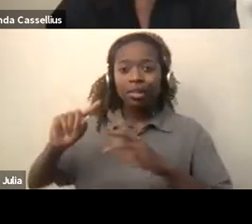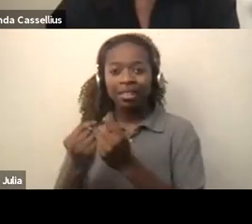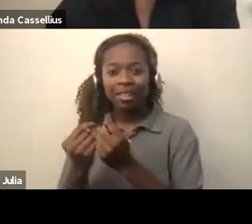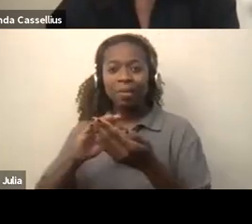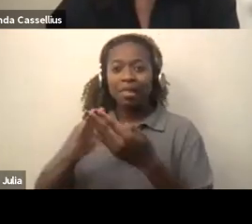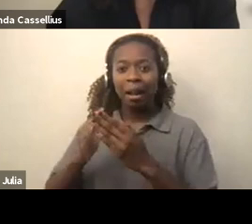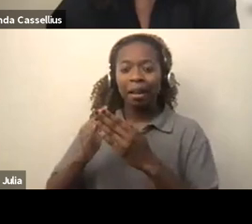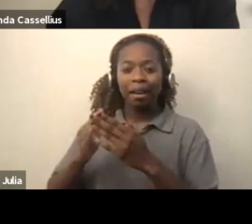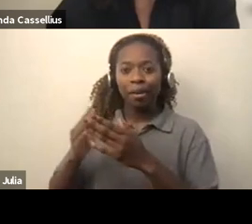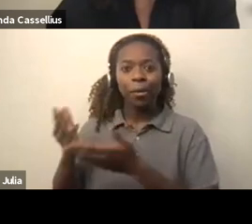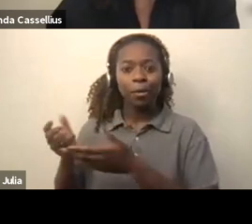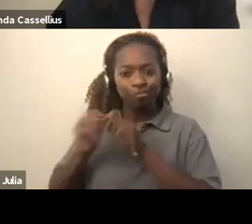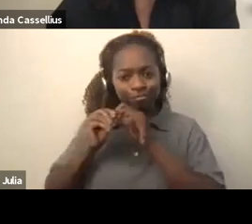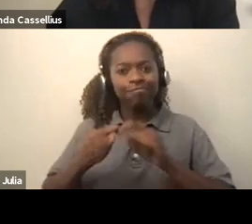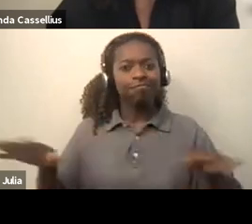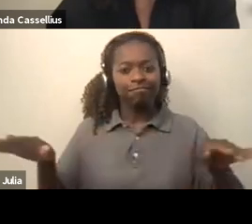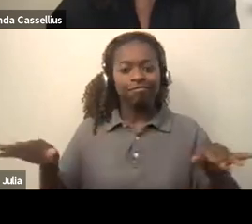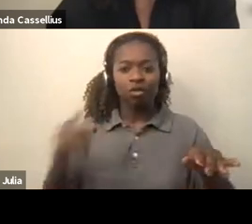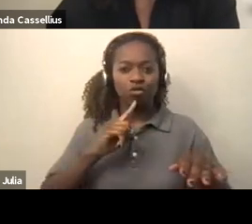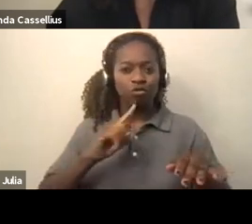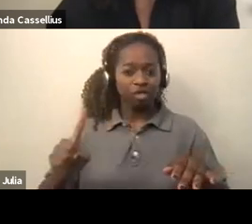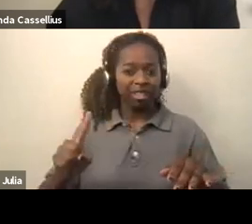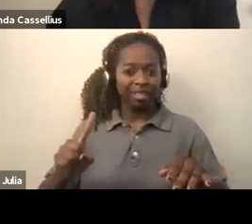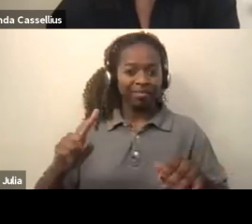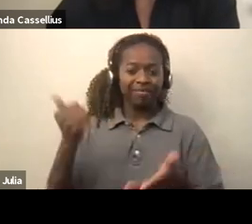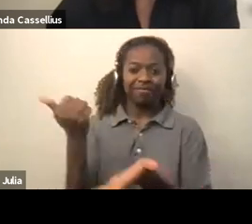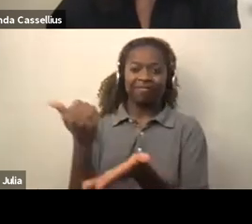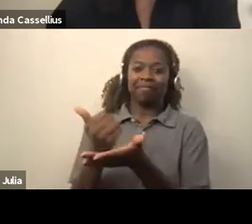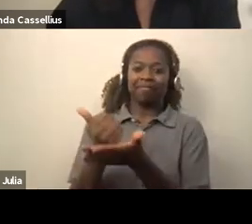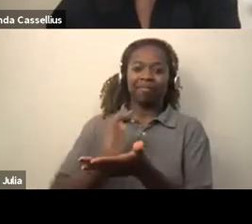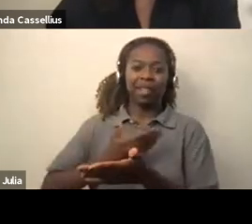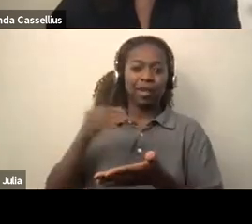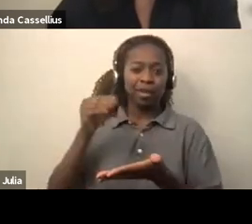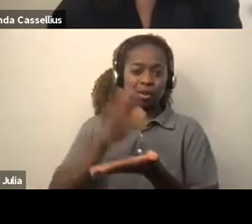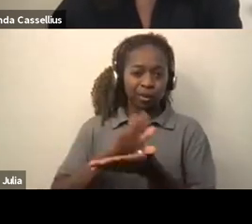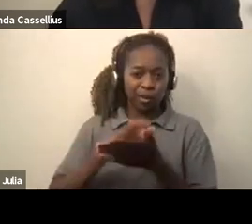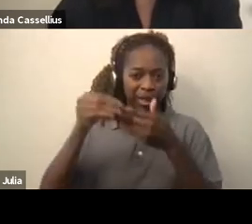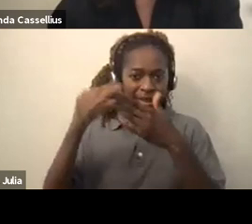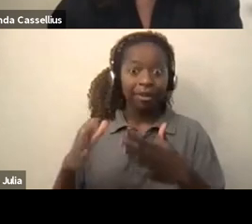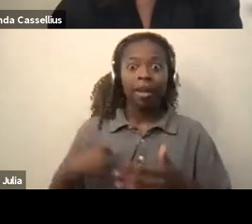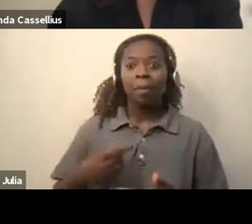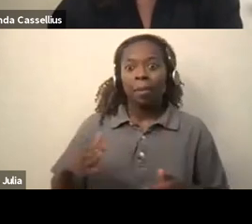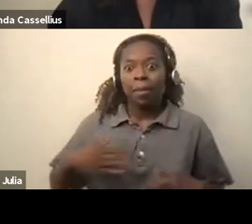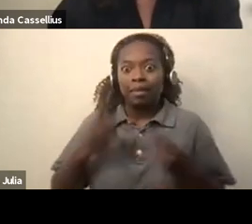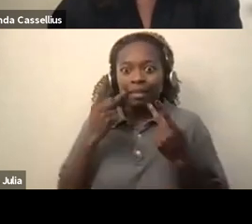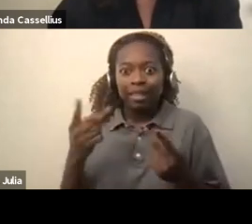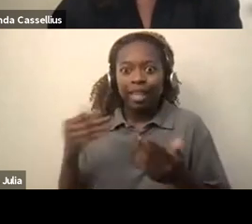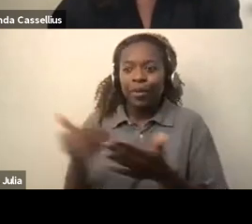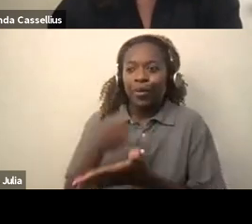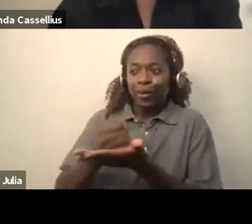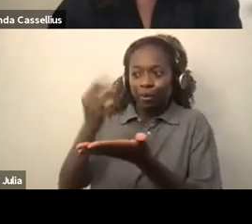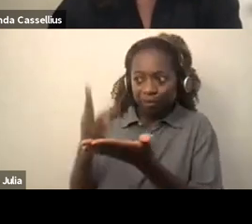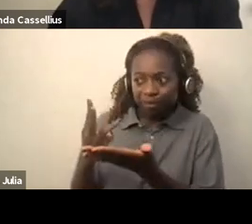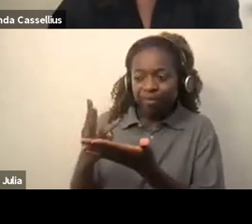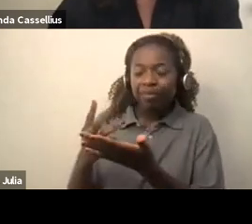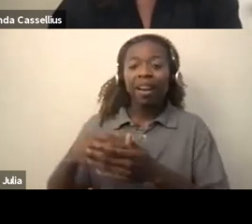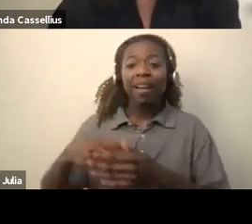bring to beer is really helping our school leaders so delighted to see the new social workers in schools the family liaisons and schools in particular